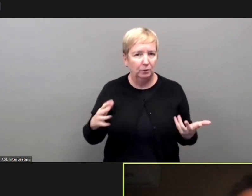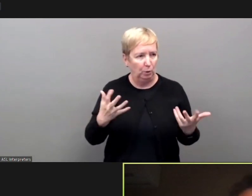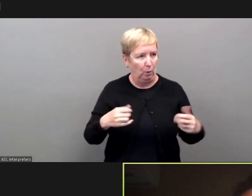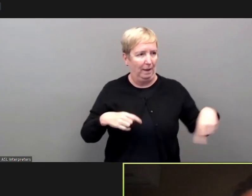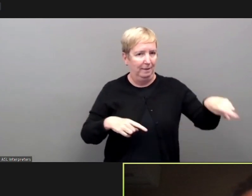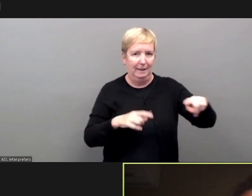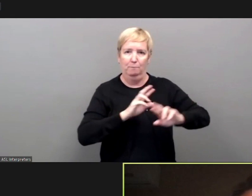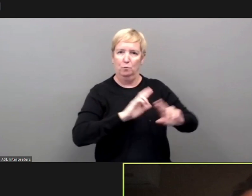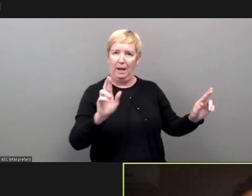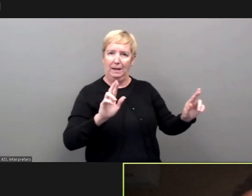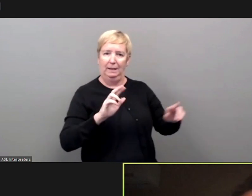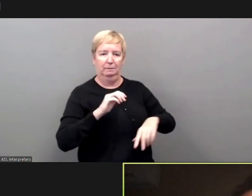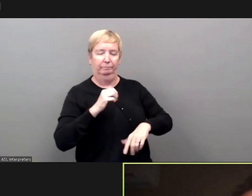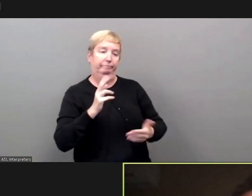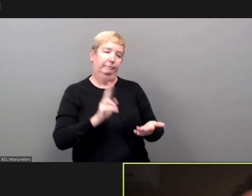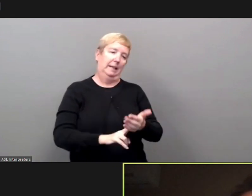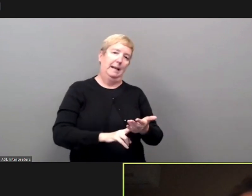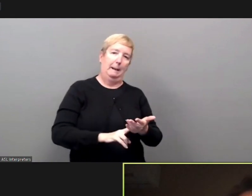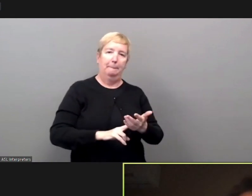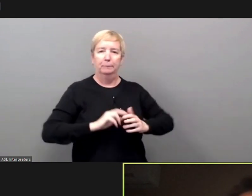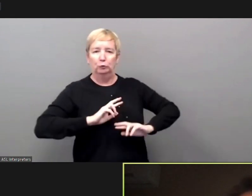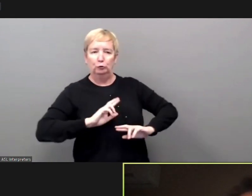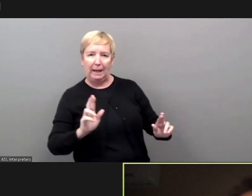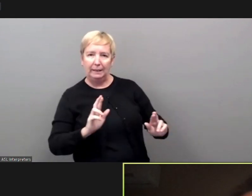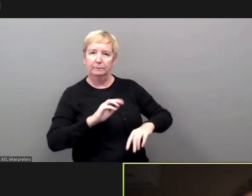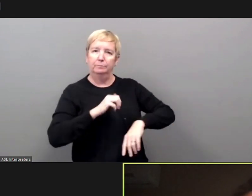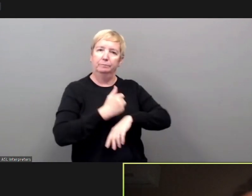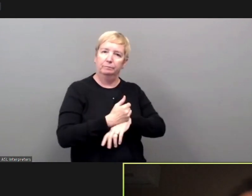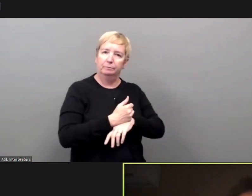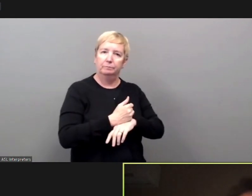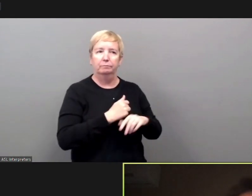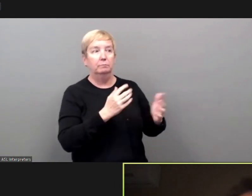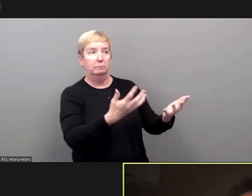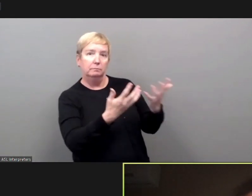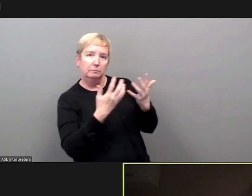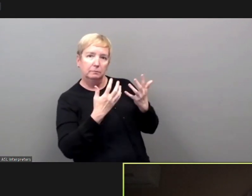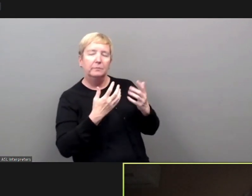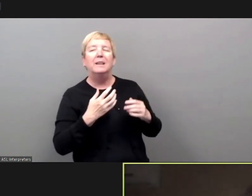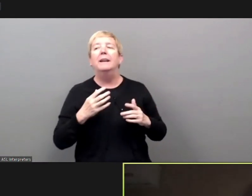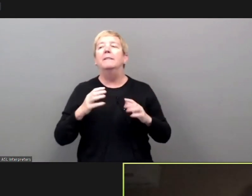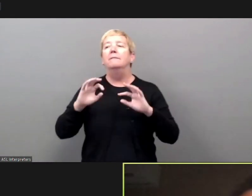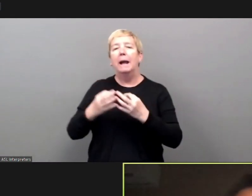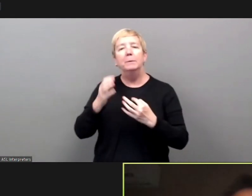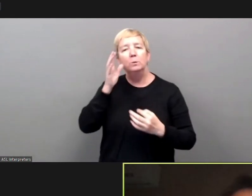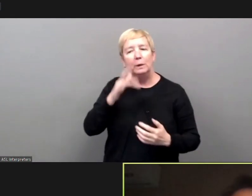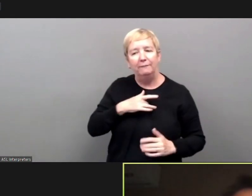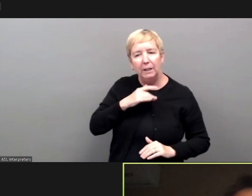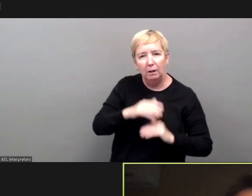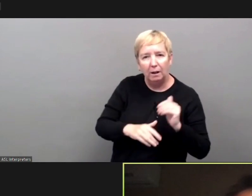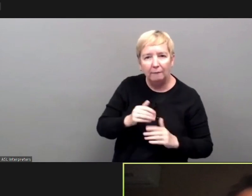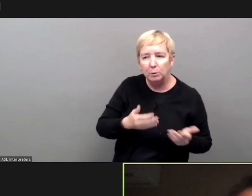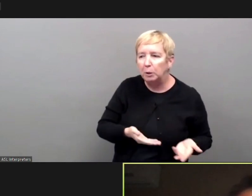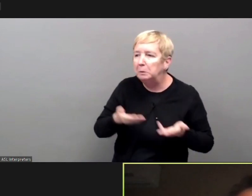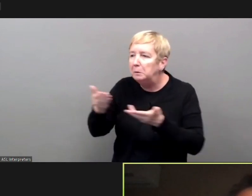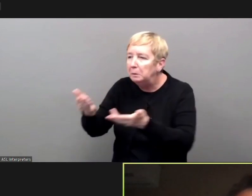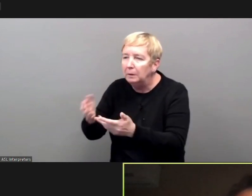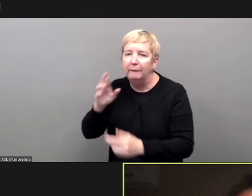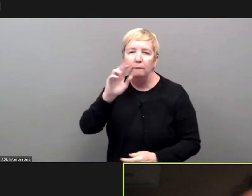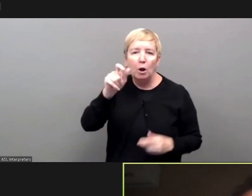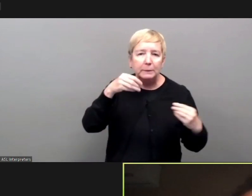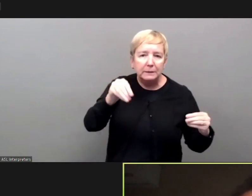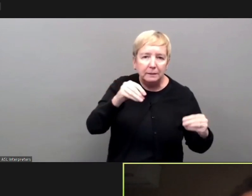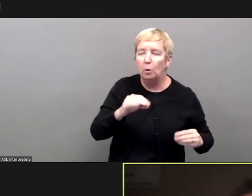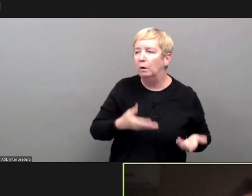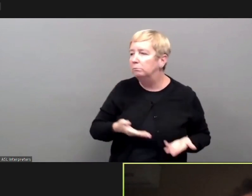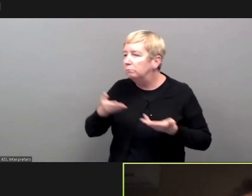them to sign up to get vaccines, that people will feel comfortable either, taking their kids to the pharmacy or taking